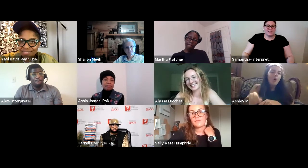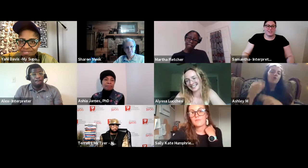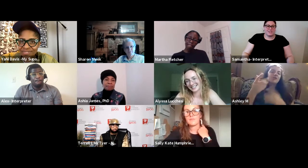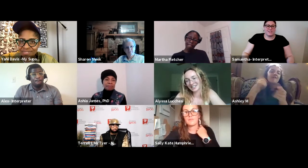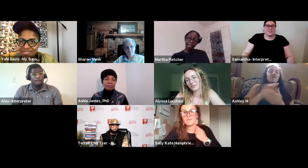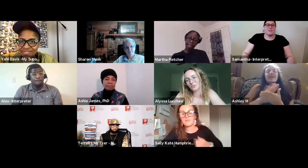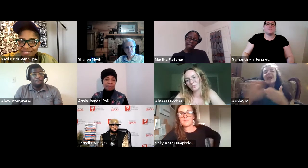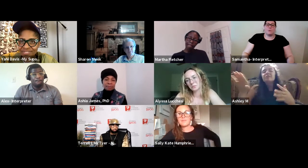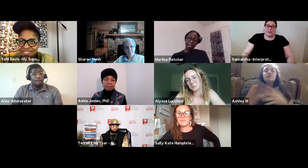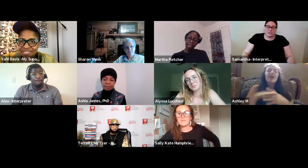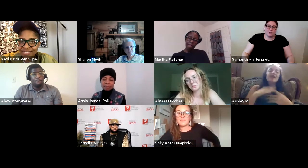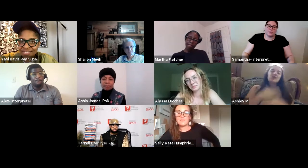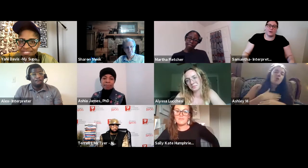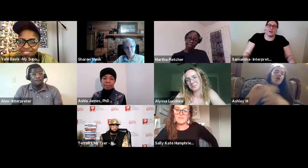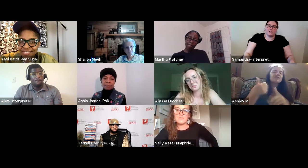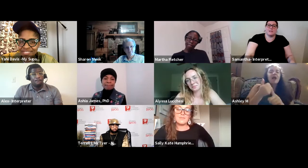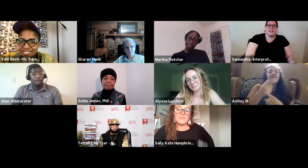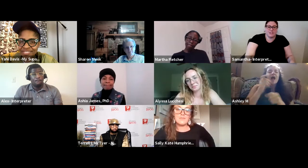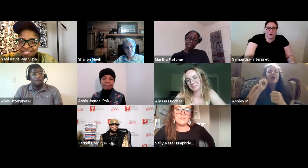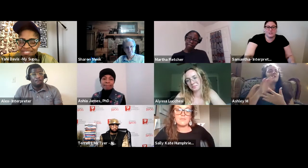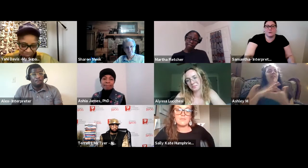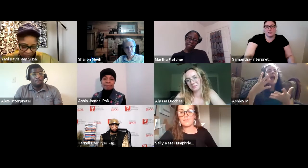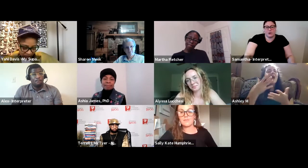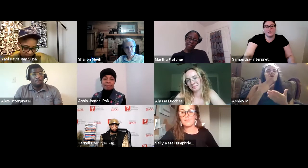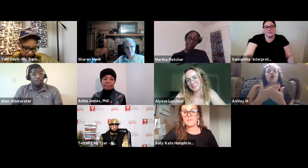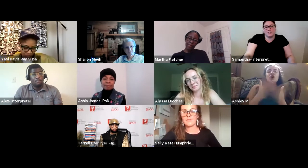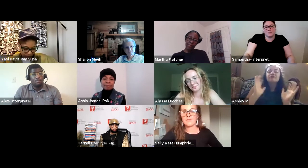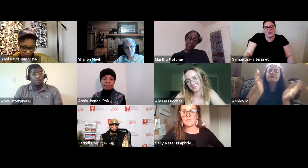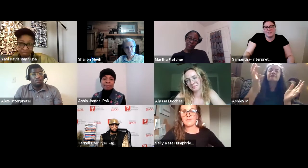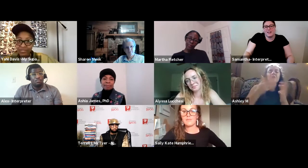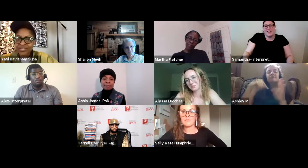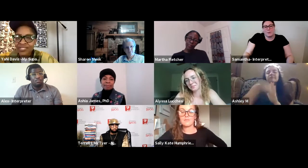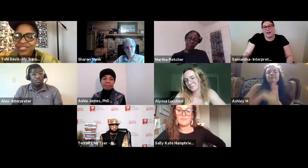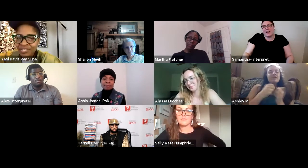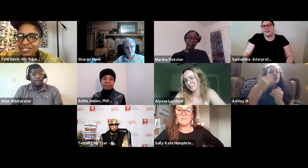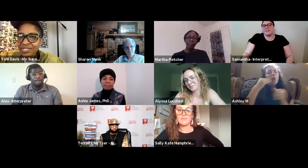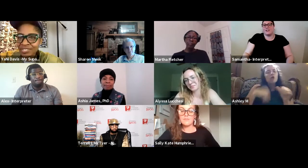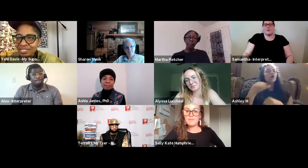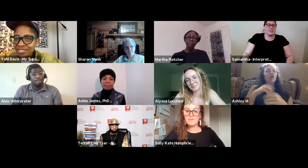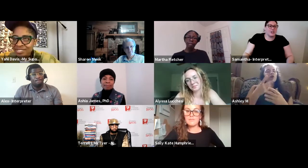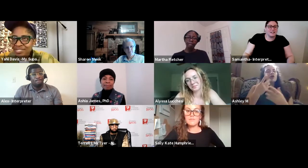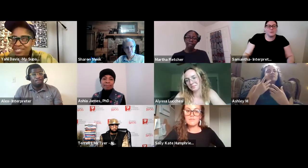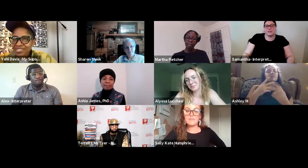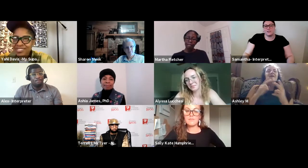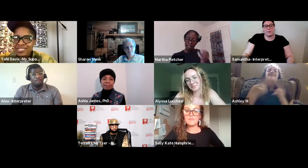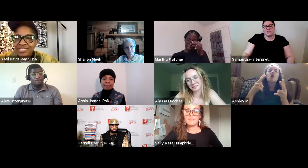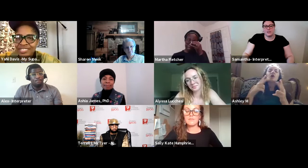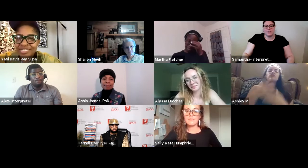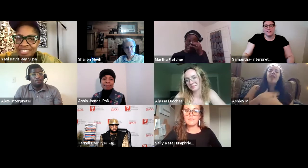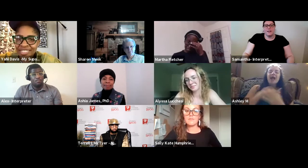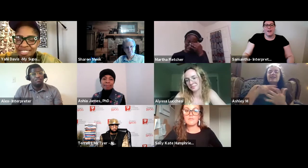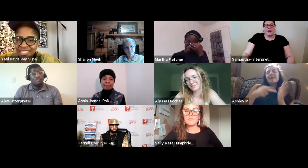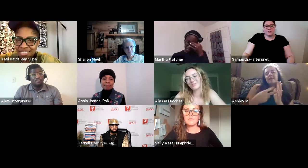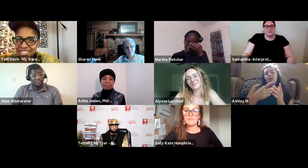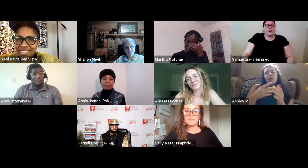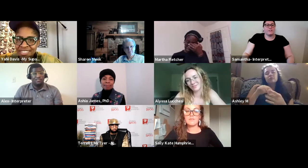we went to a trip to the East Coast and we enjoyed ourselves on the beach and we had, good chats and we got to know each